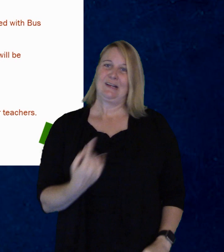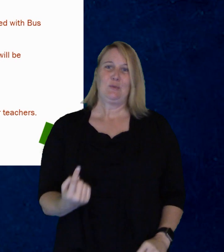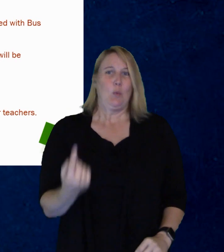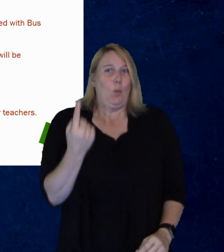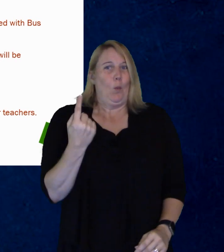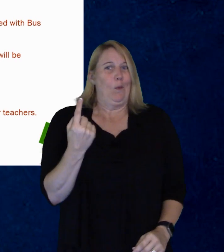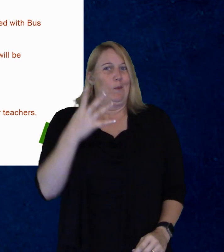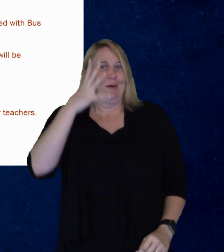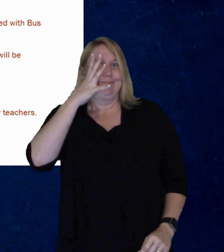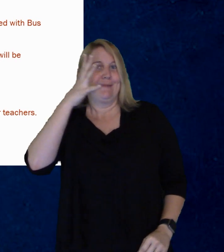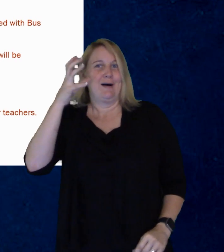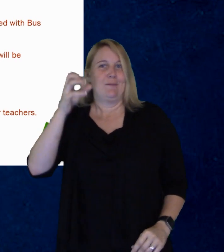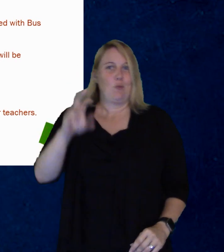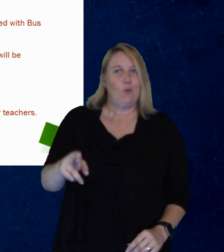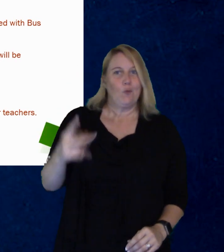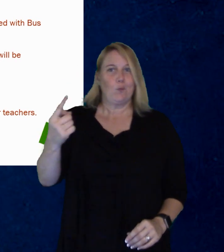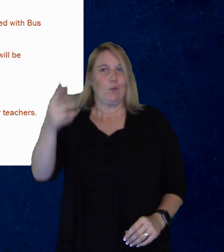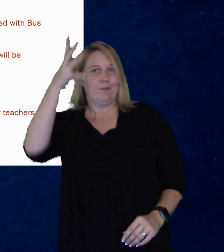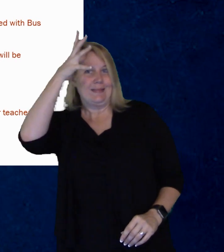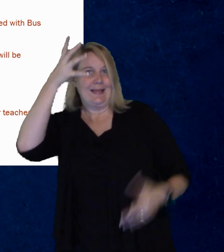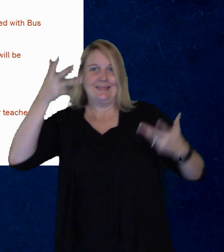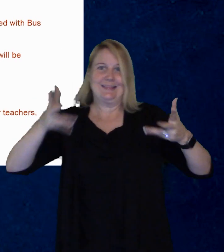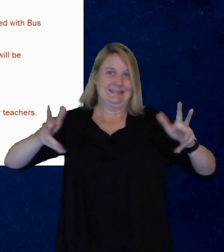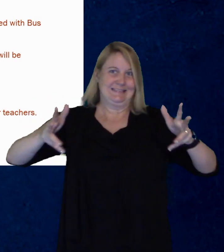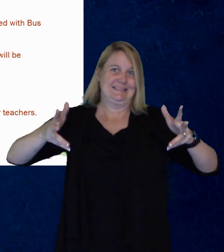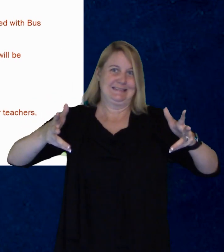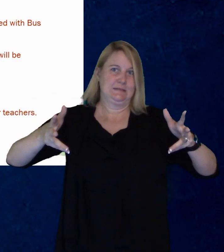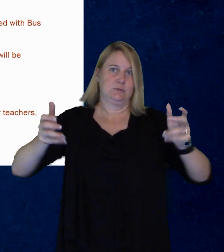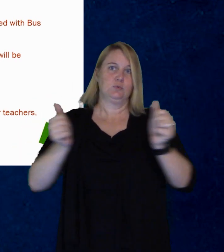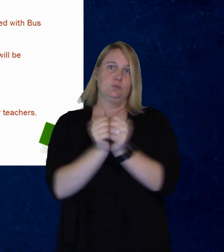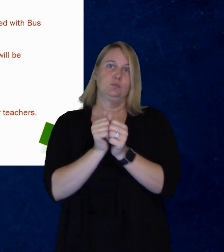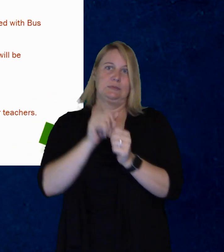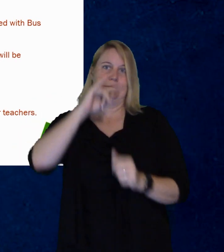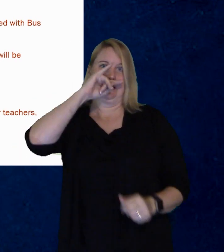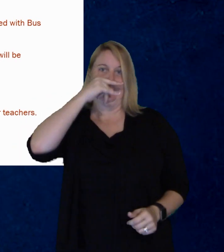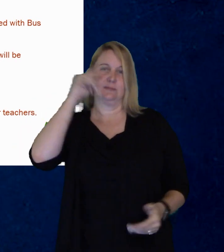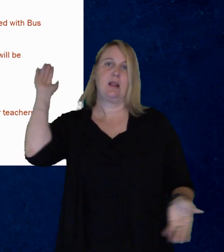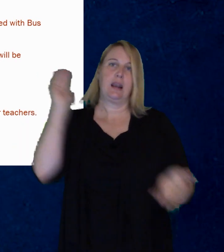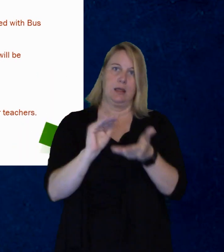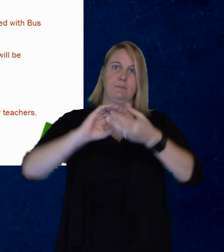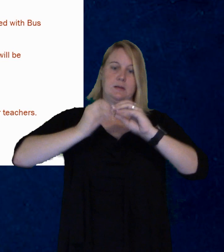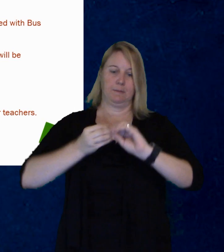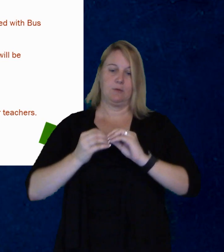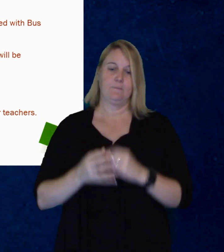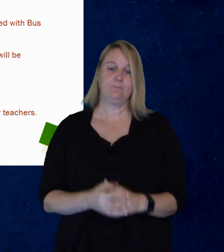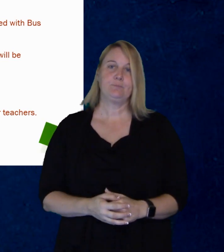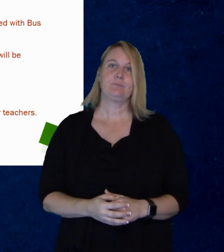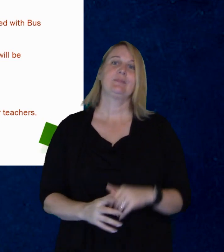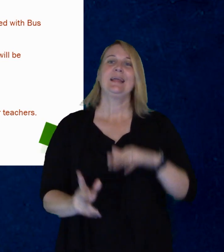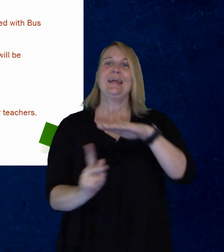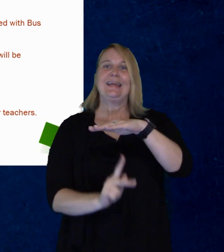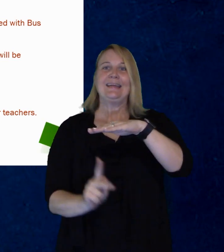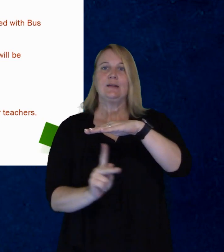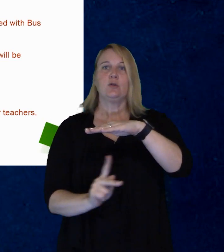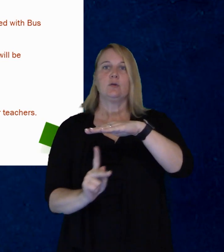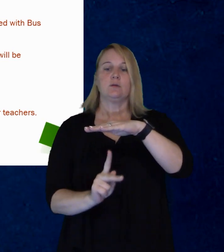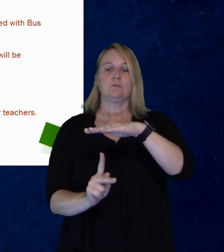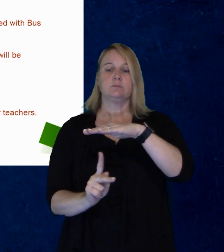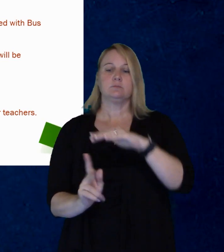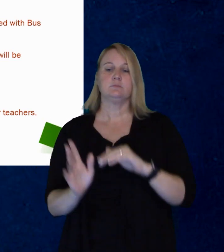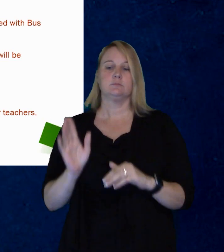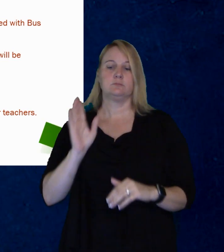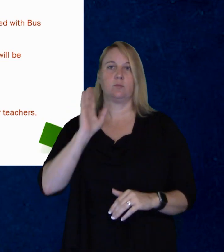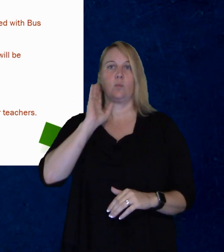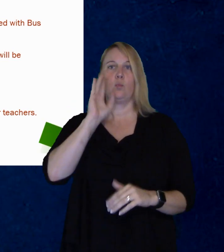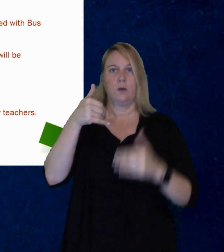each student to limit the number of the people in the building. Kindergarten open house, though, we will allow the one parent and child actually